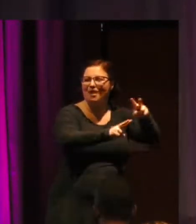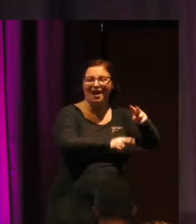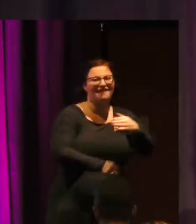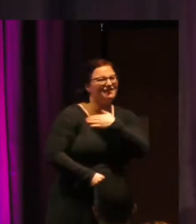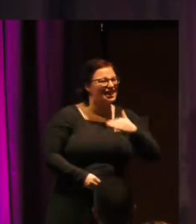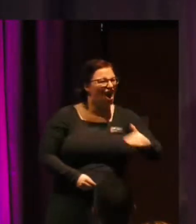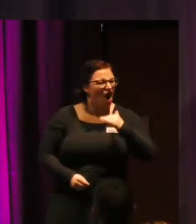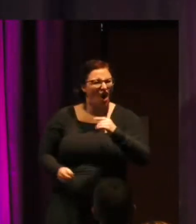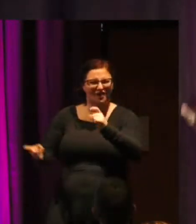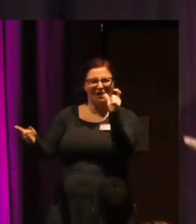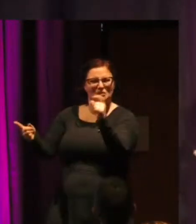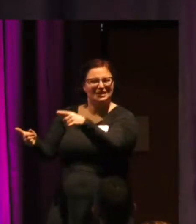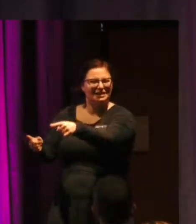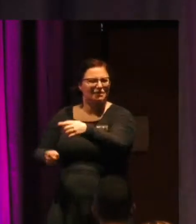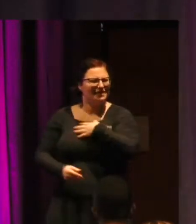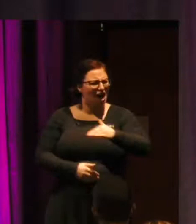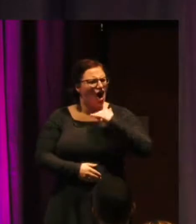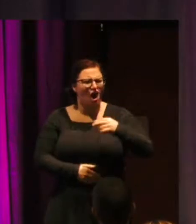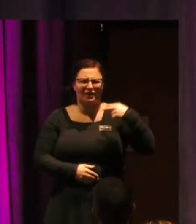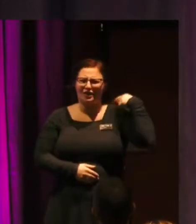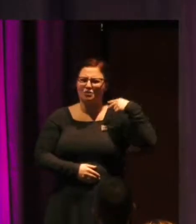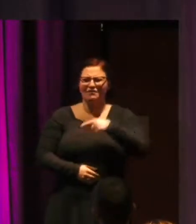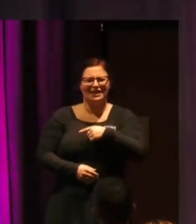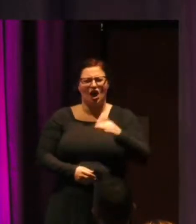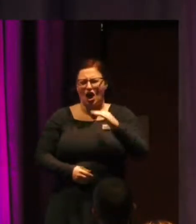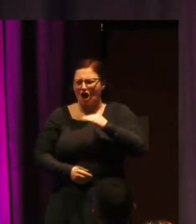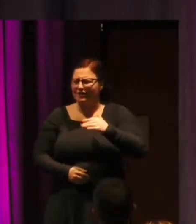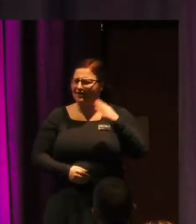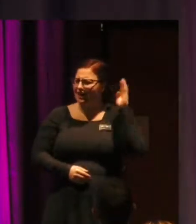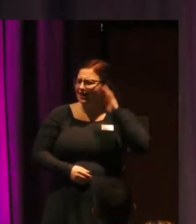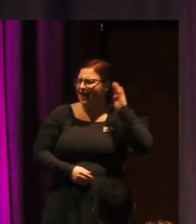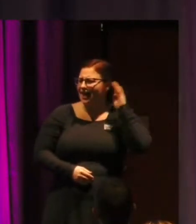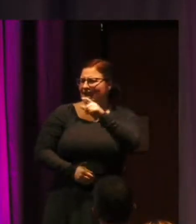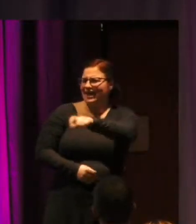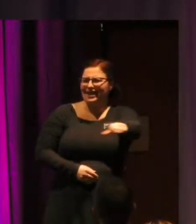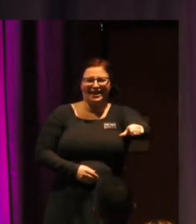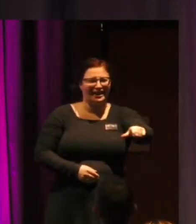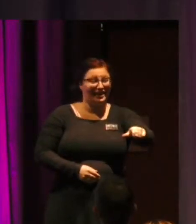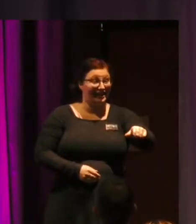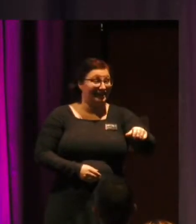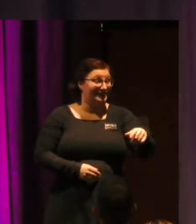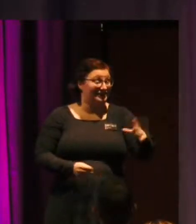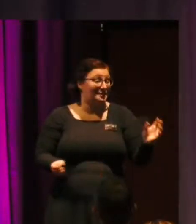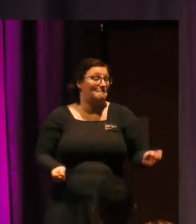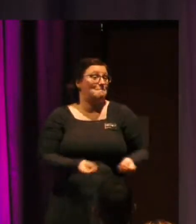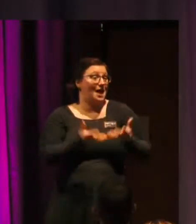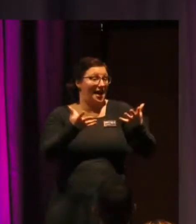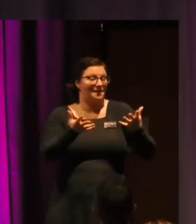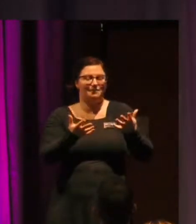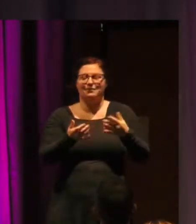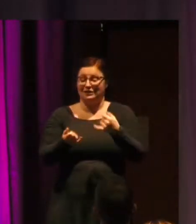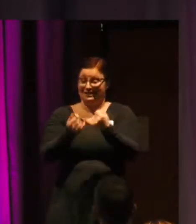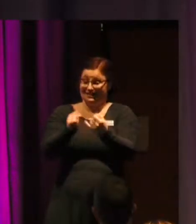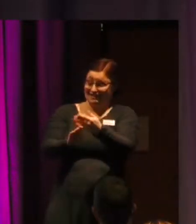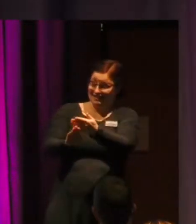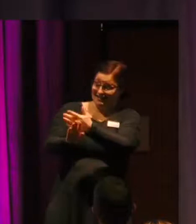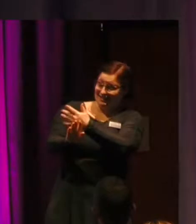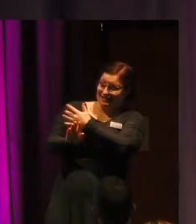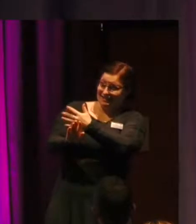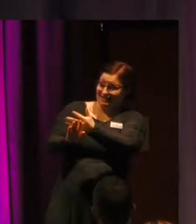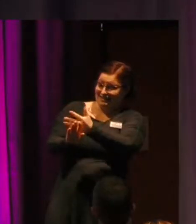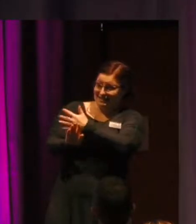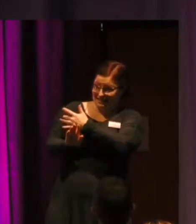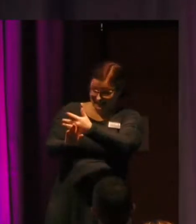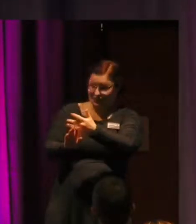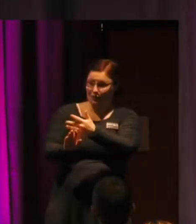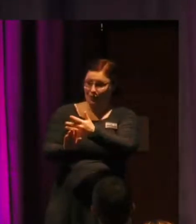the Muslims, they hate the Roma people, they hate gay people. And what we have seen over the last few years is that